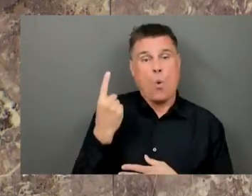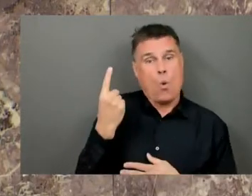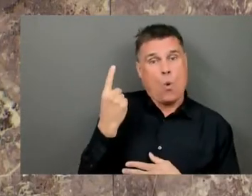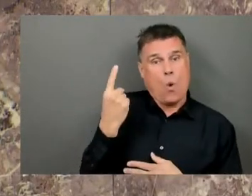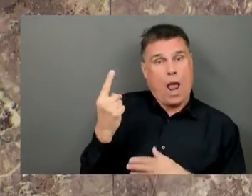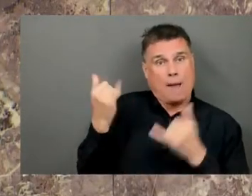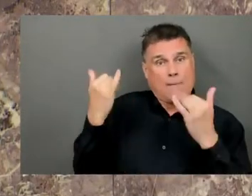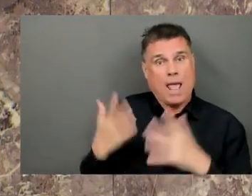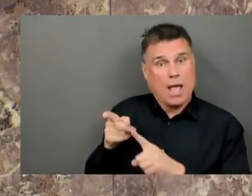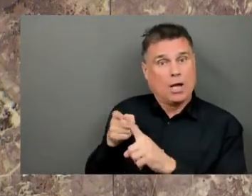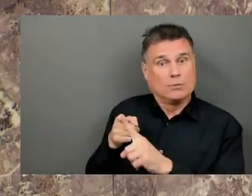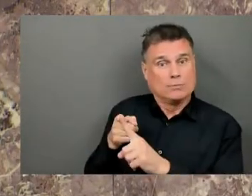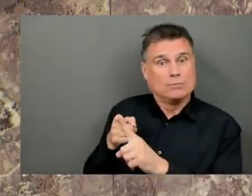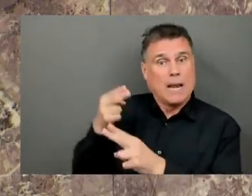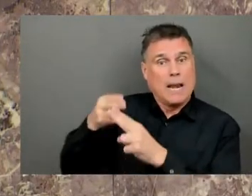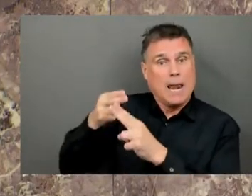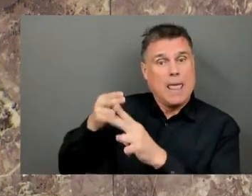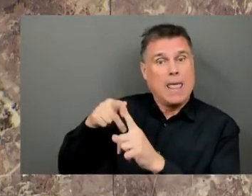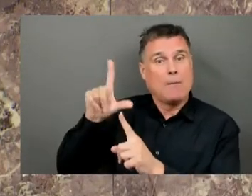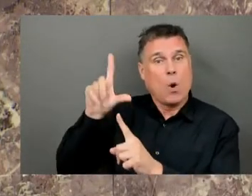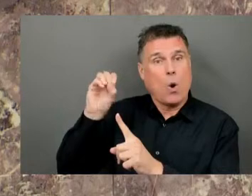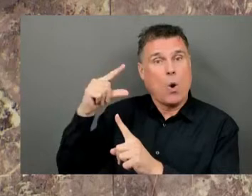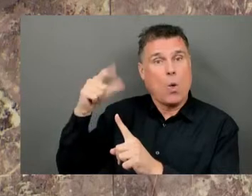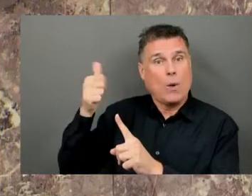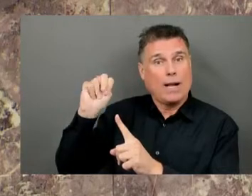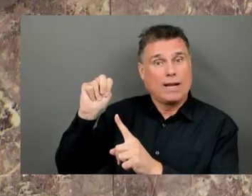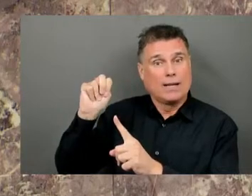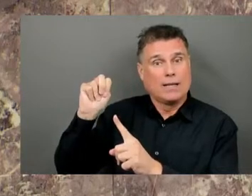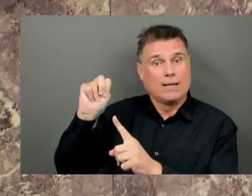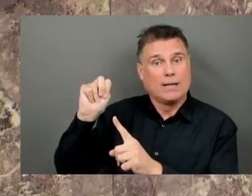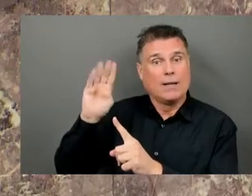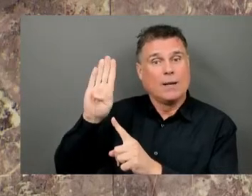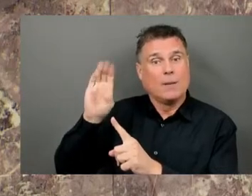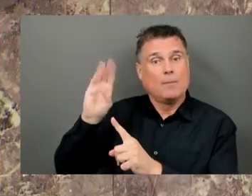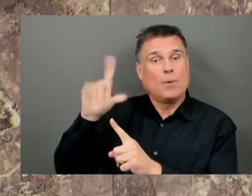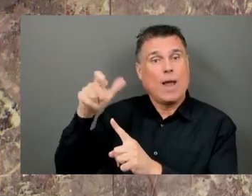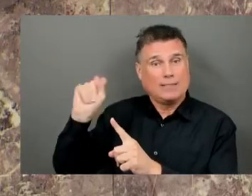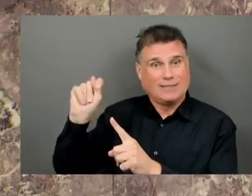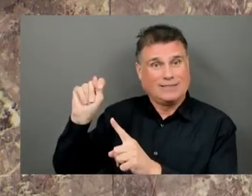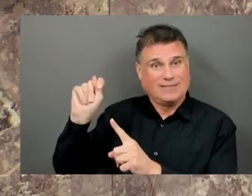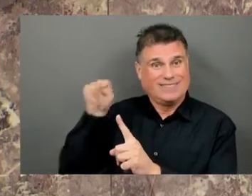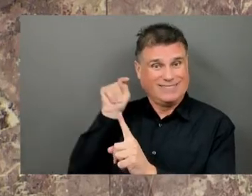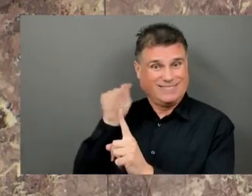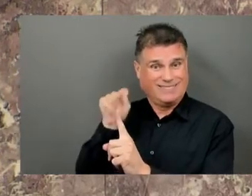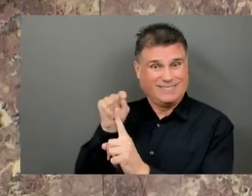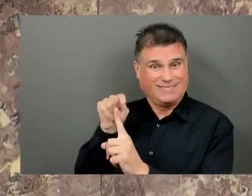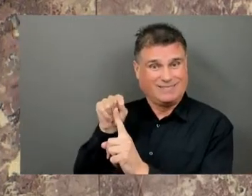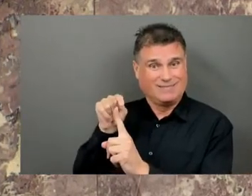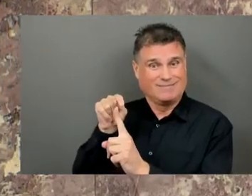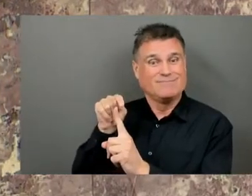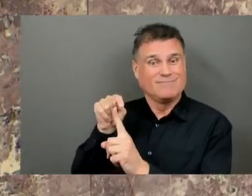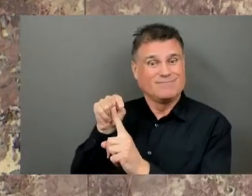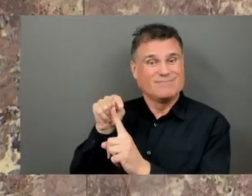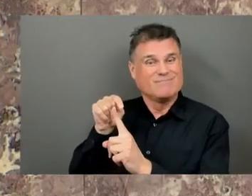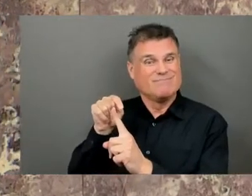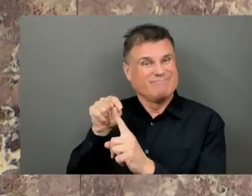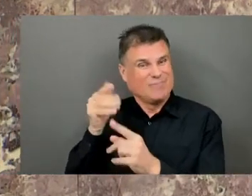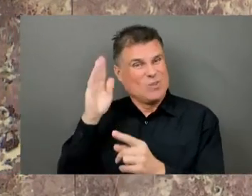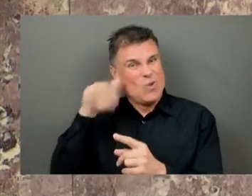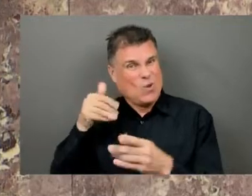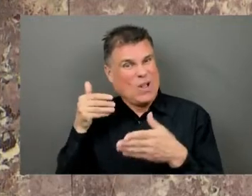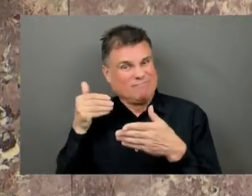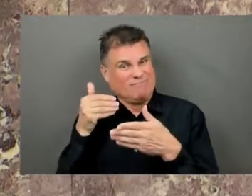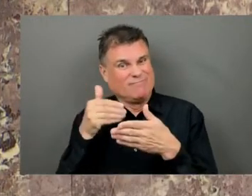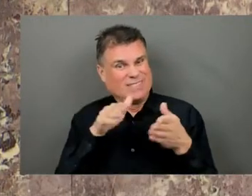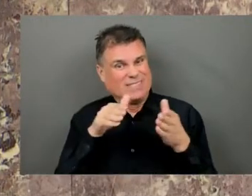of six people. Logan's generosity sparked a national conversation about organ donation, inspiring more than